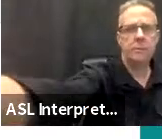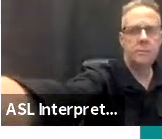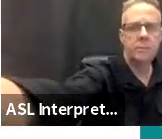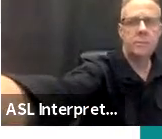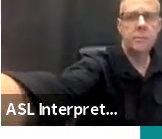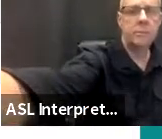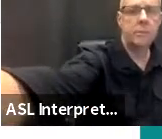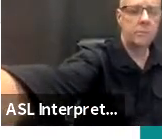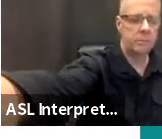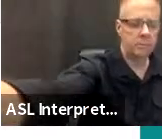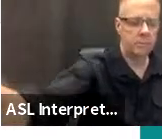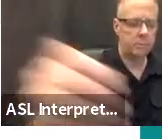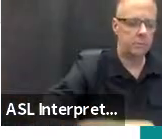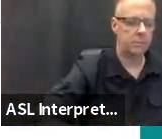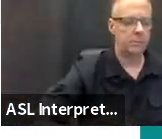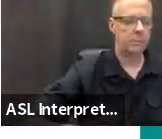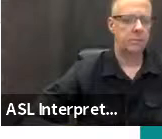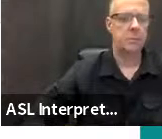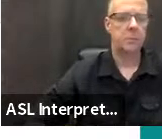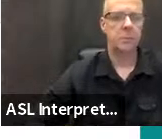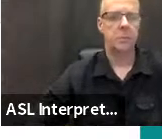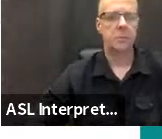I feel similar to Mark on that as well.